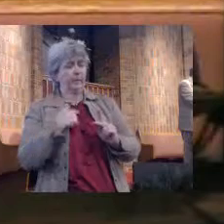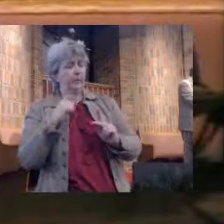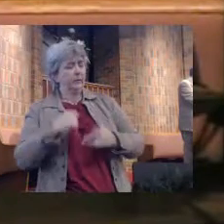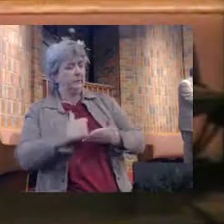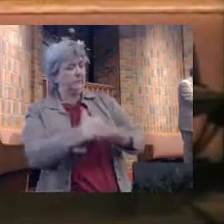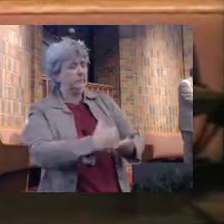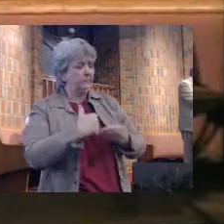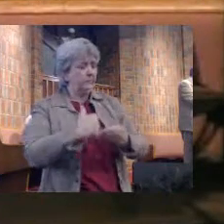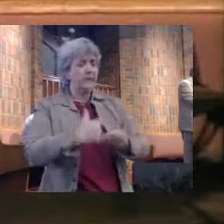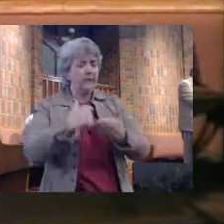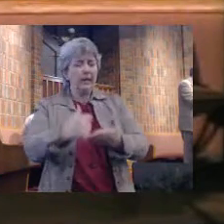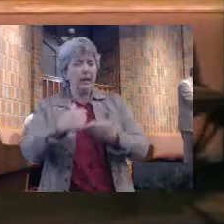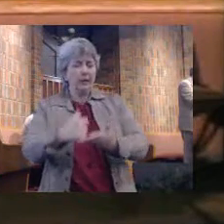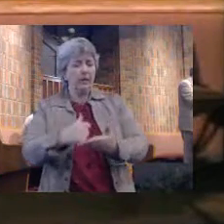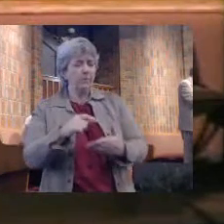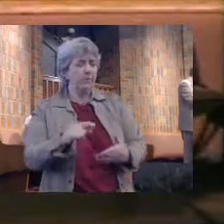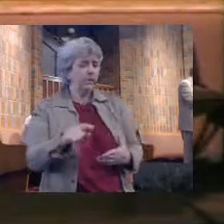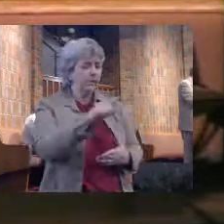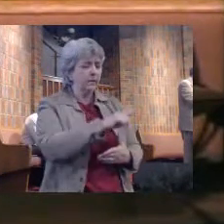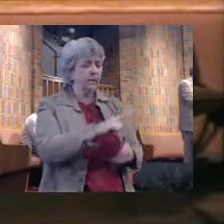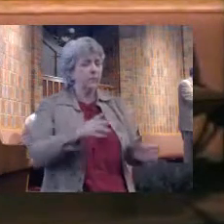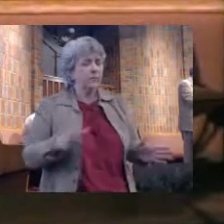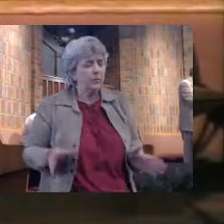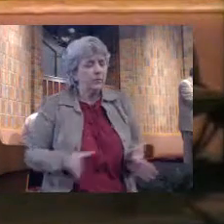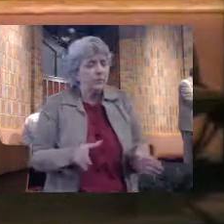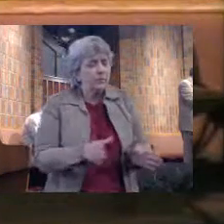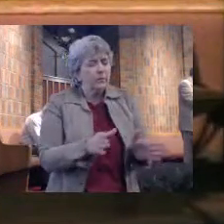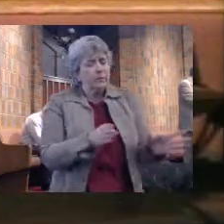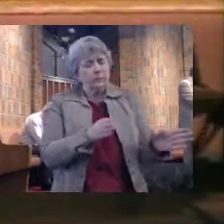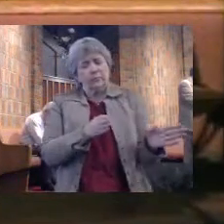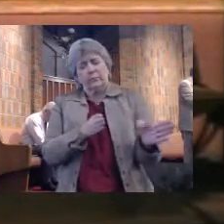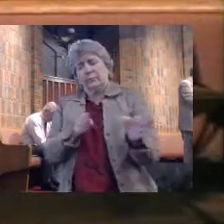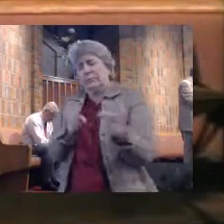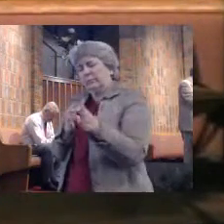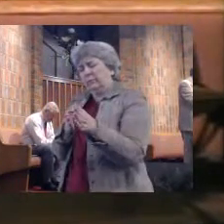them and steer them in the right direction.